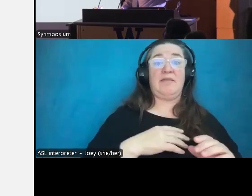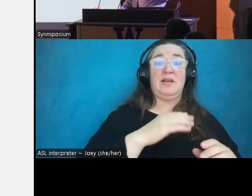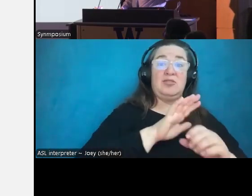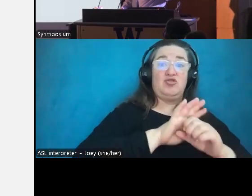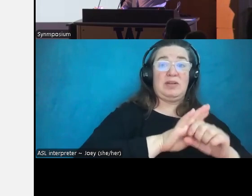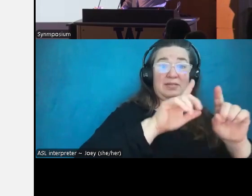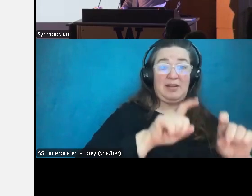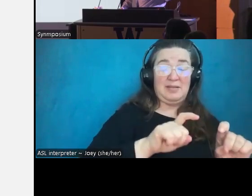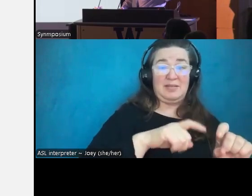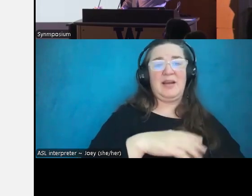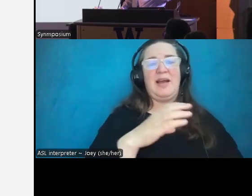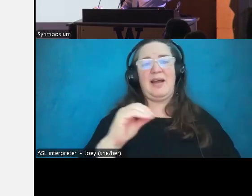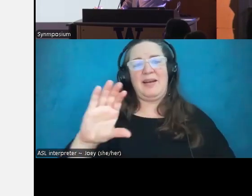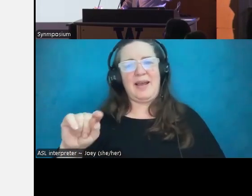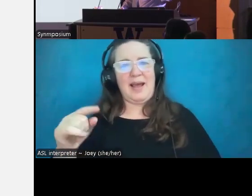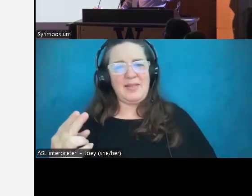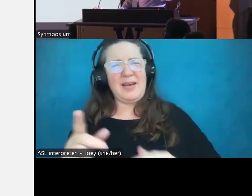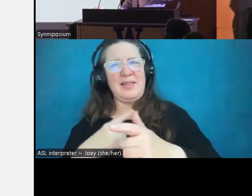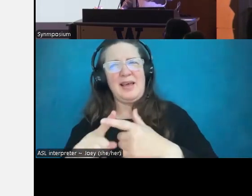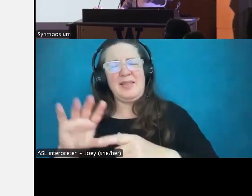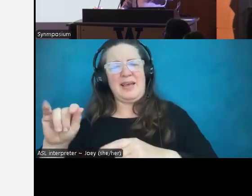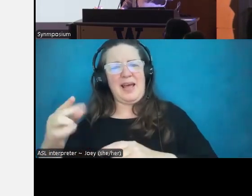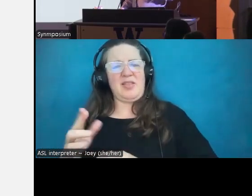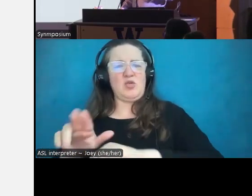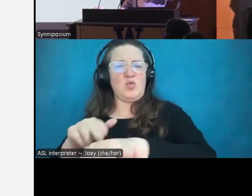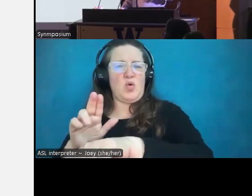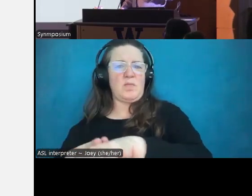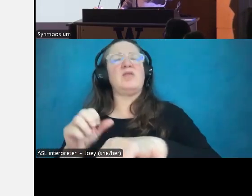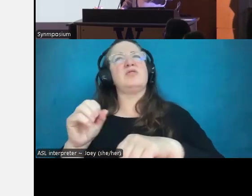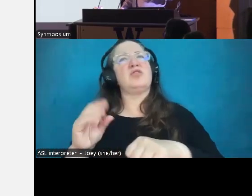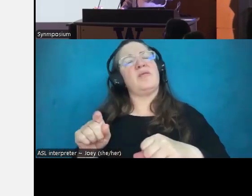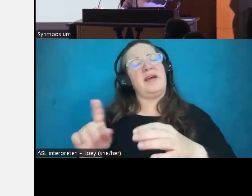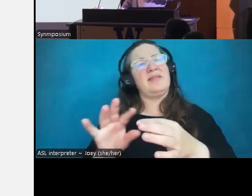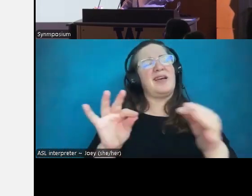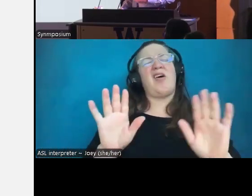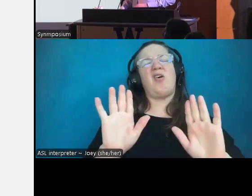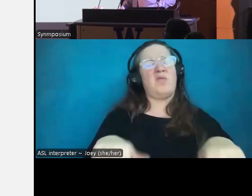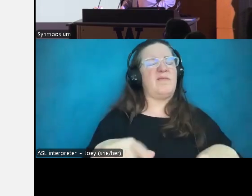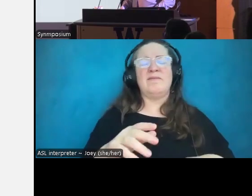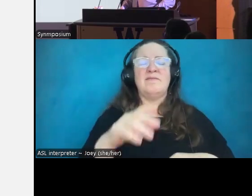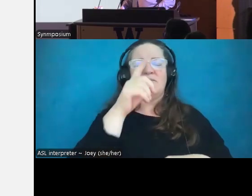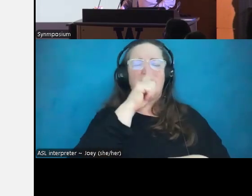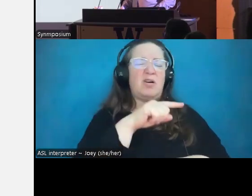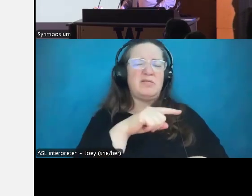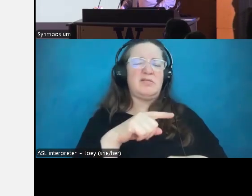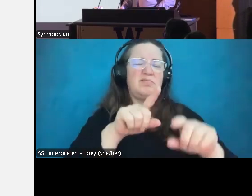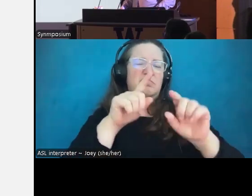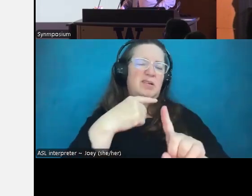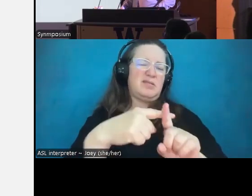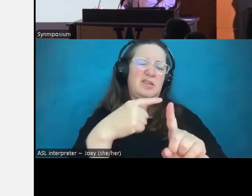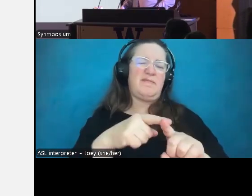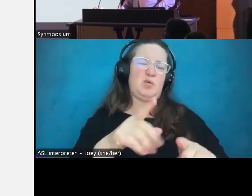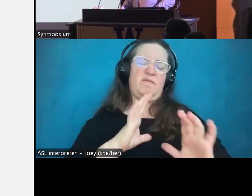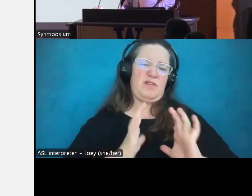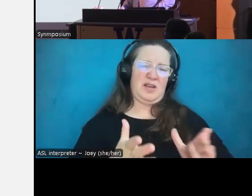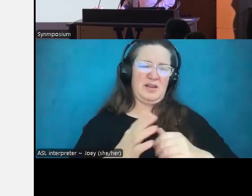the patient keeps saying, every time I exercise, I have chest pain and I feel exhausted and short of breath, they may have coronary